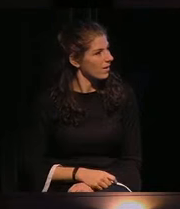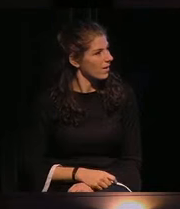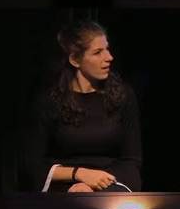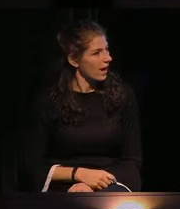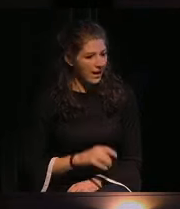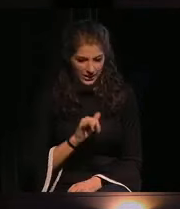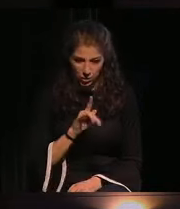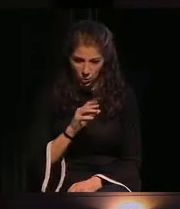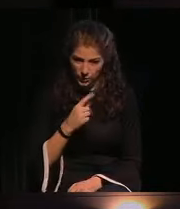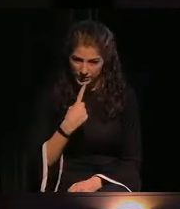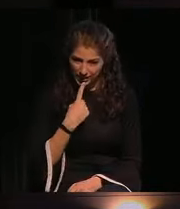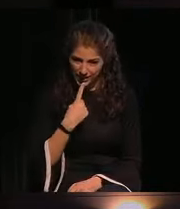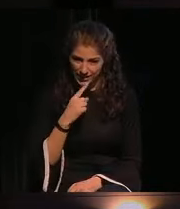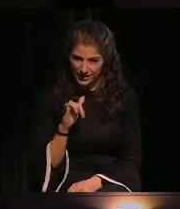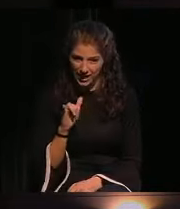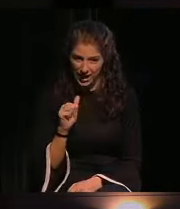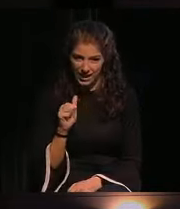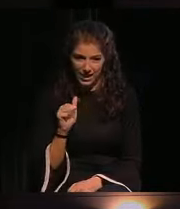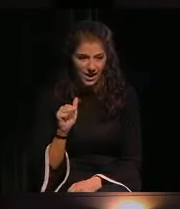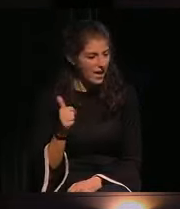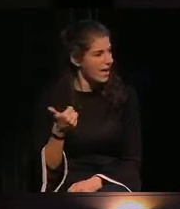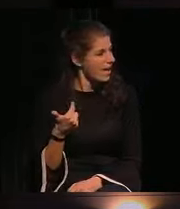When I say Aiko, you say yae.